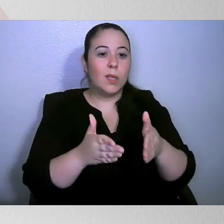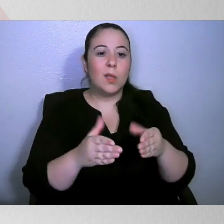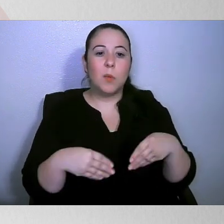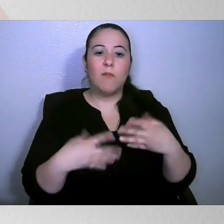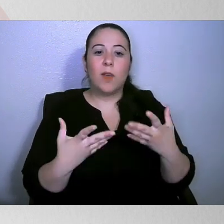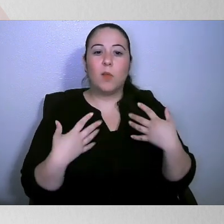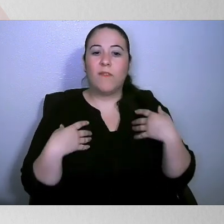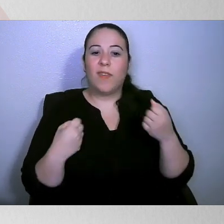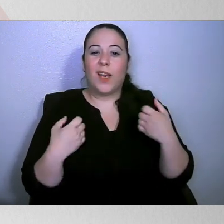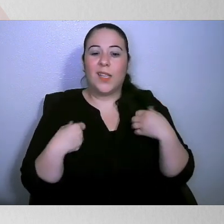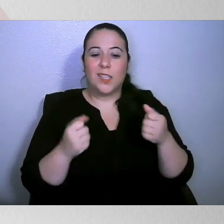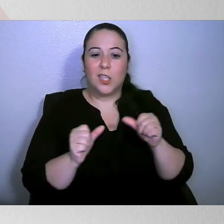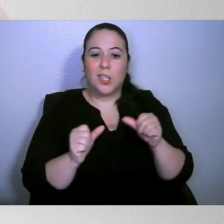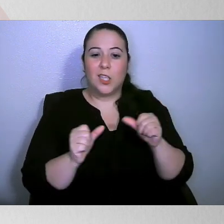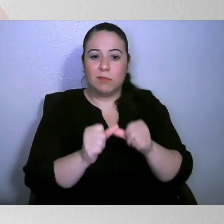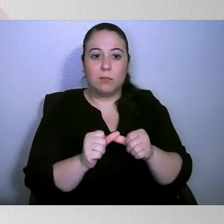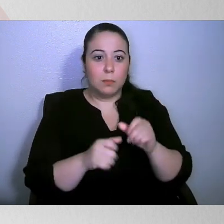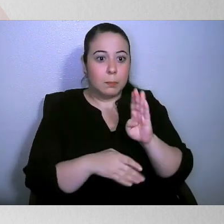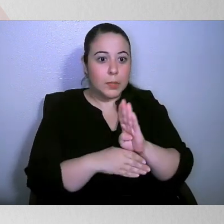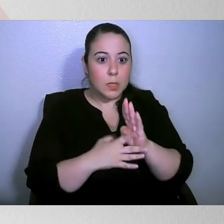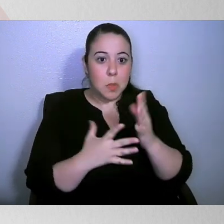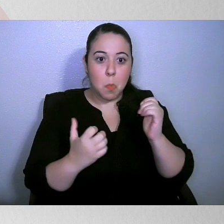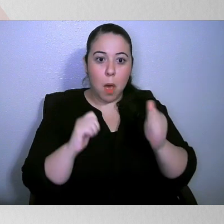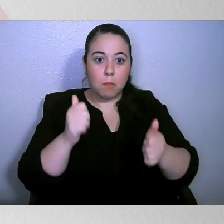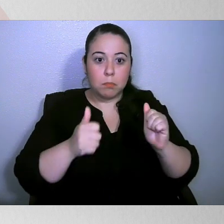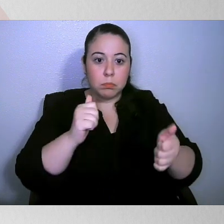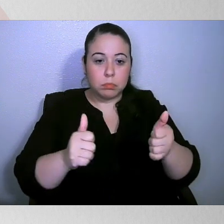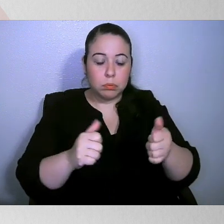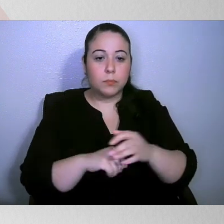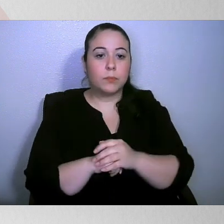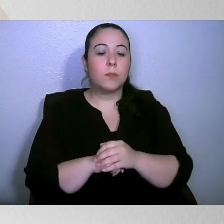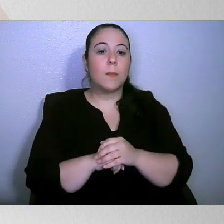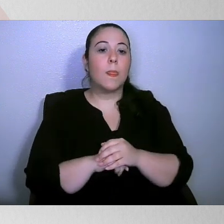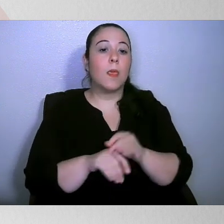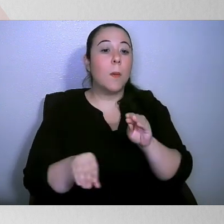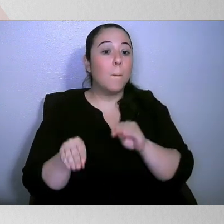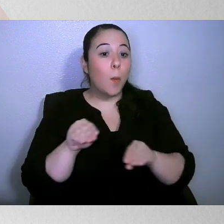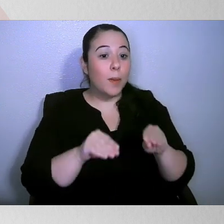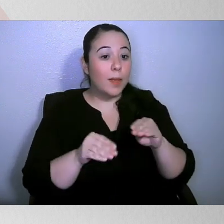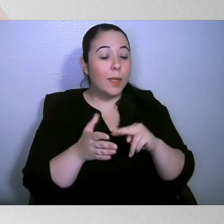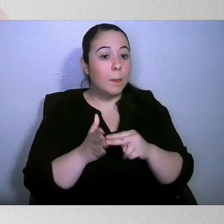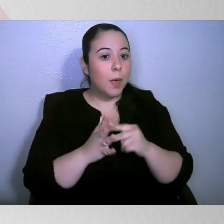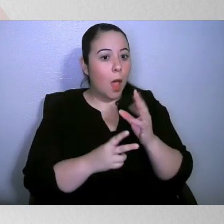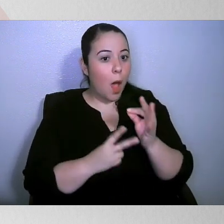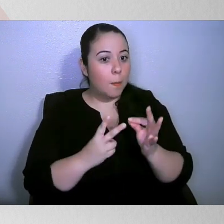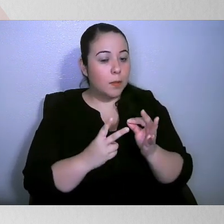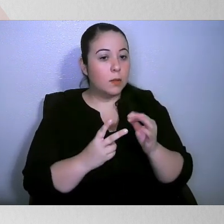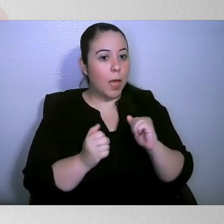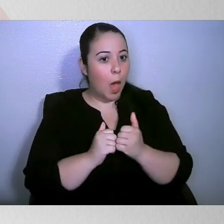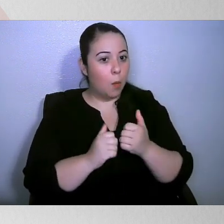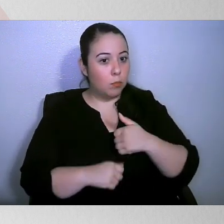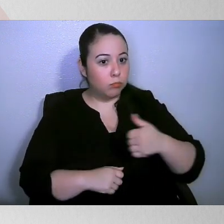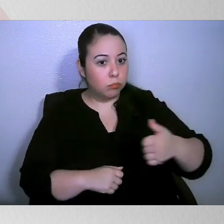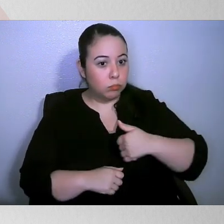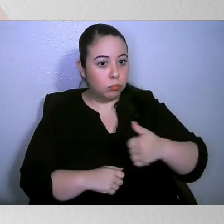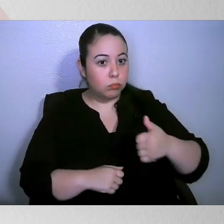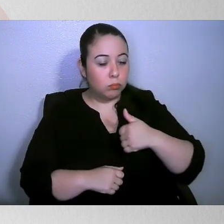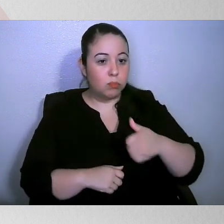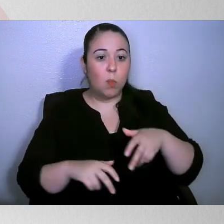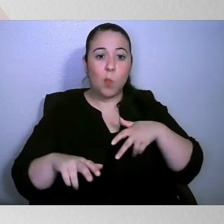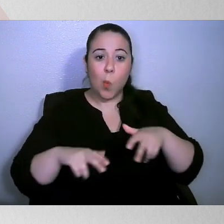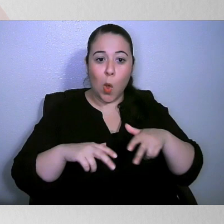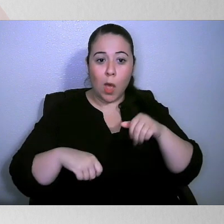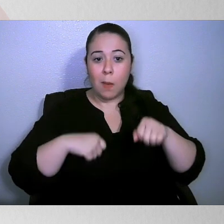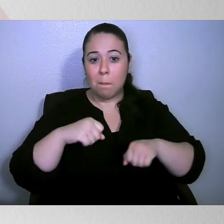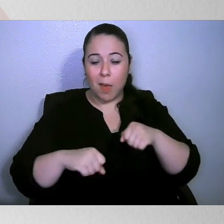attract businesses and amenities needed in the area. Mobility to provide options and choices for how we move around our city and to safely and